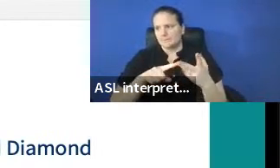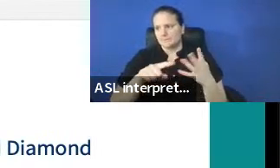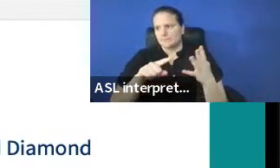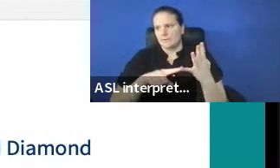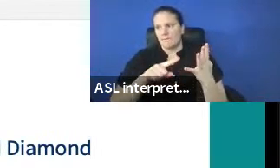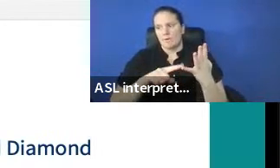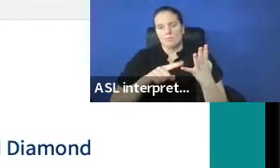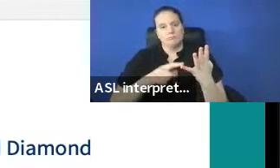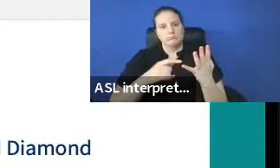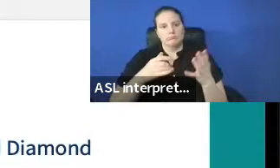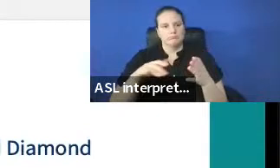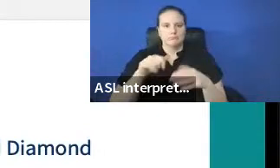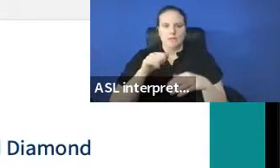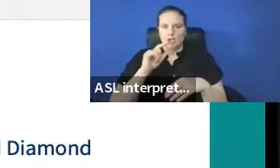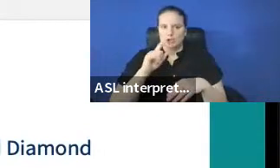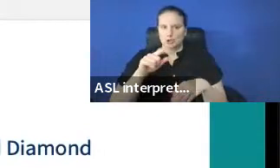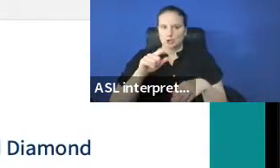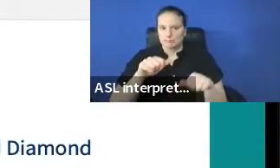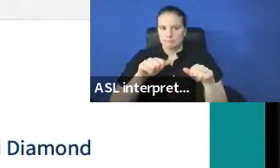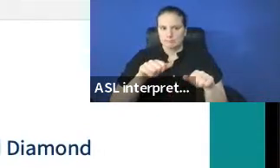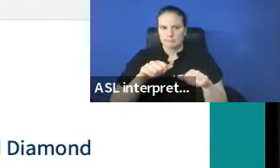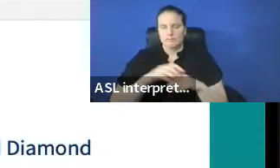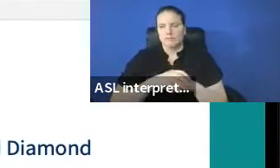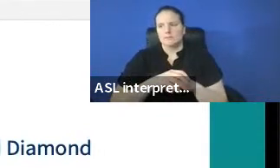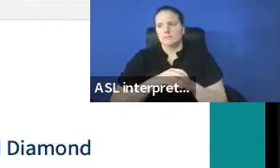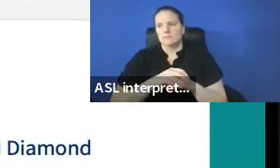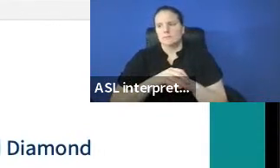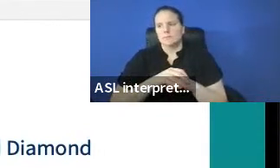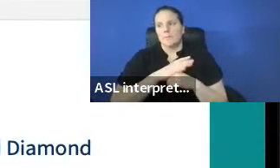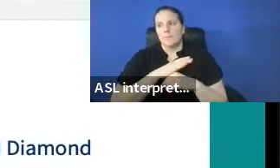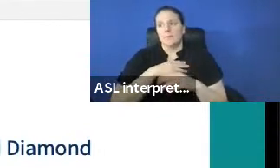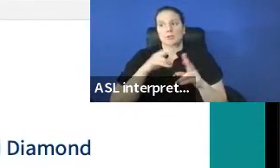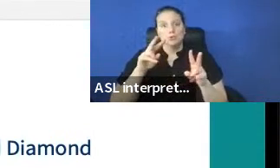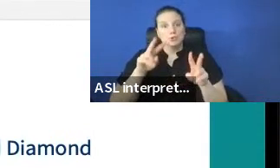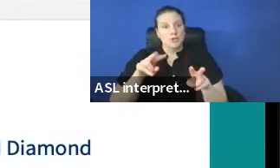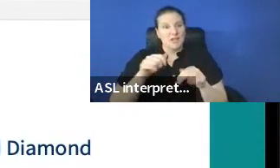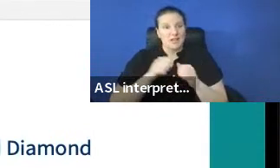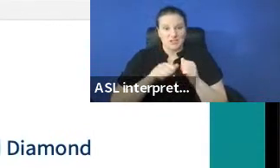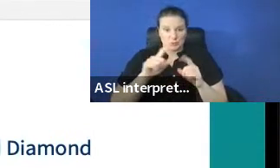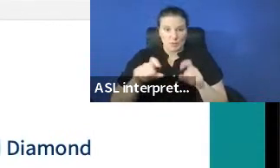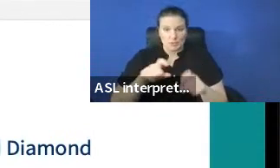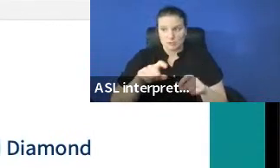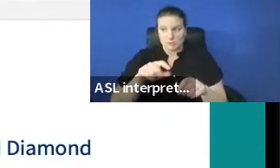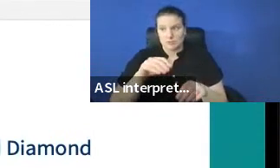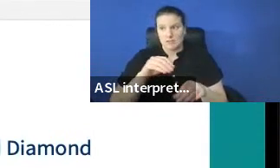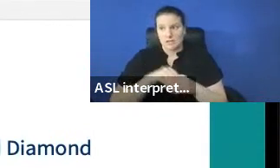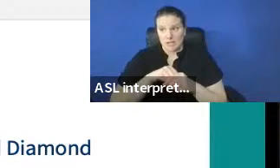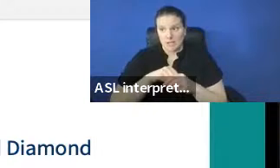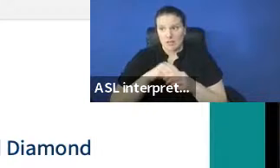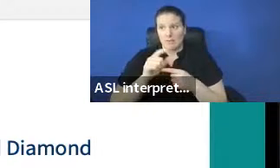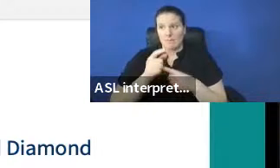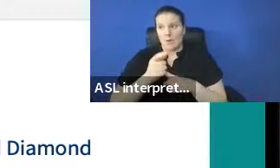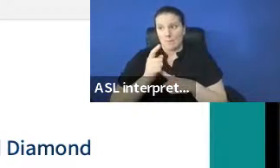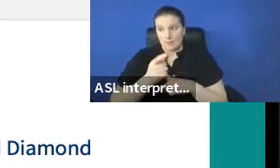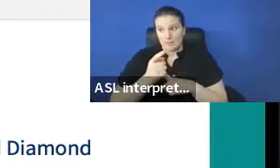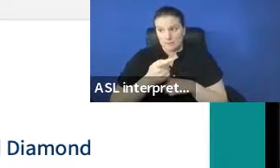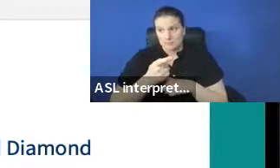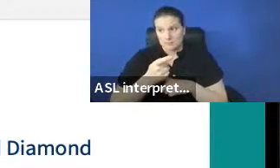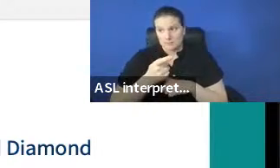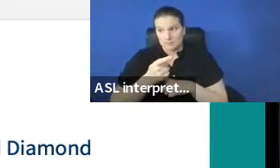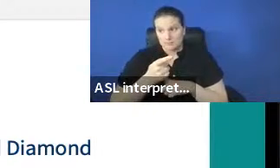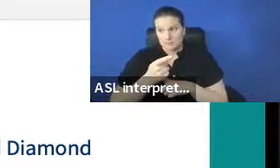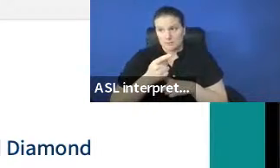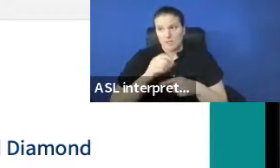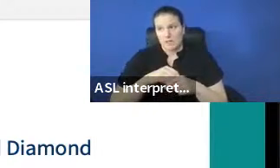4, currently unsure. And please look at the beginning of each question, in the moment. So we